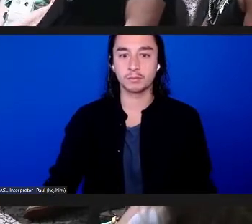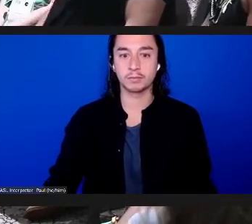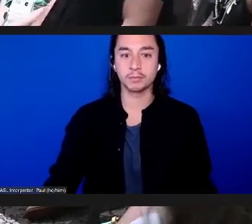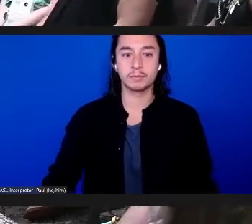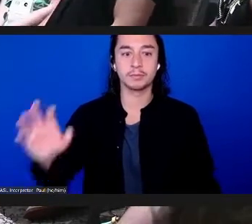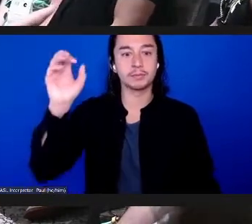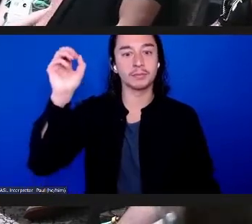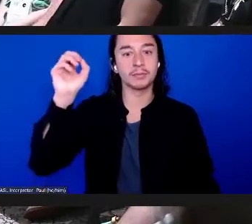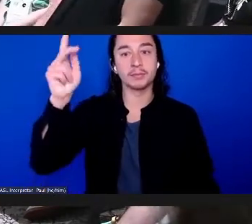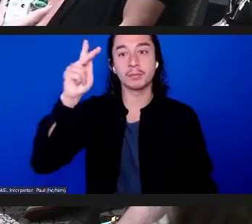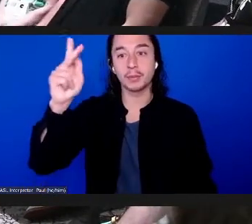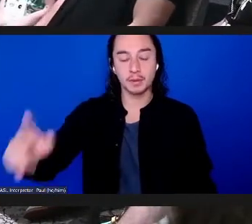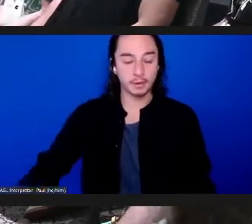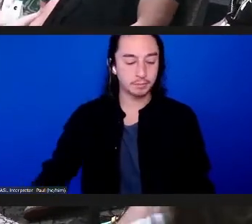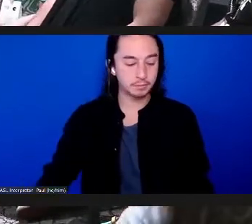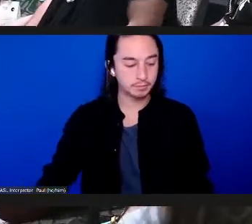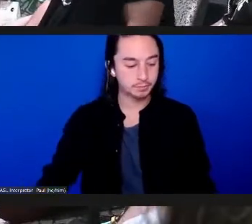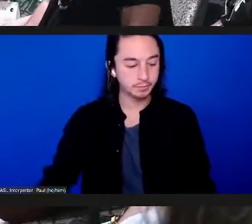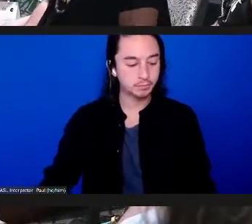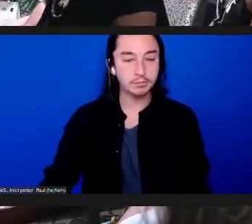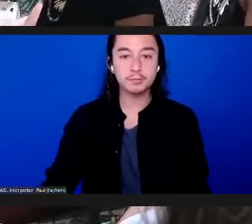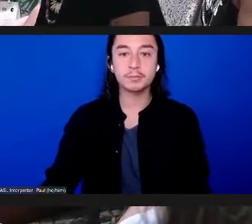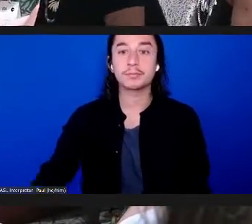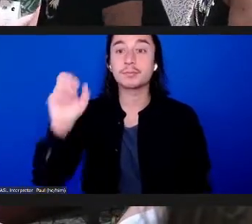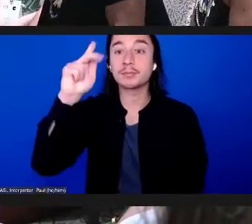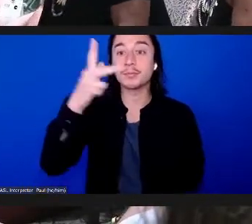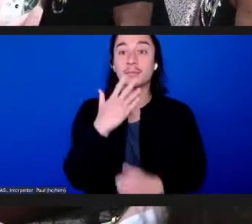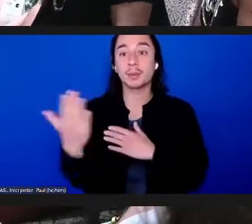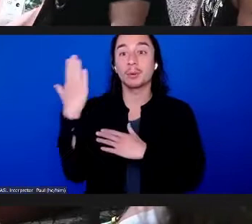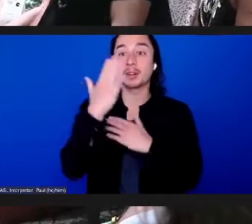Recording in progress. Good morning, everybody. Good morning.